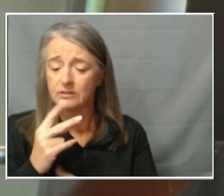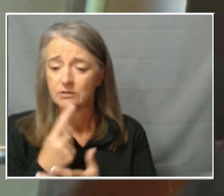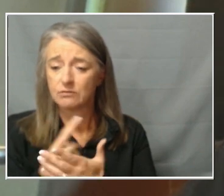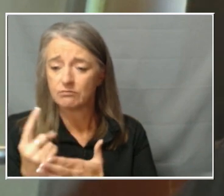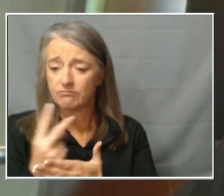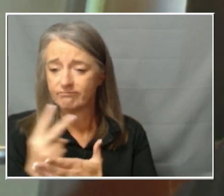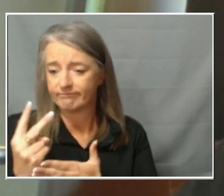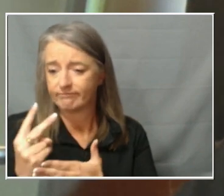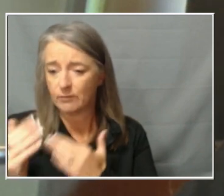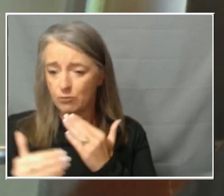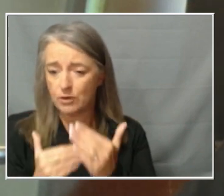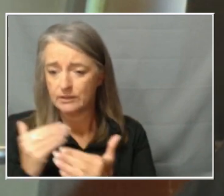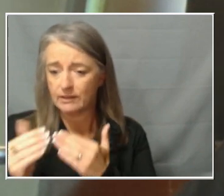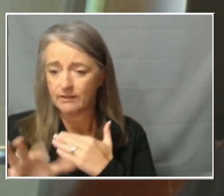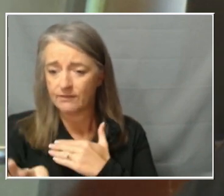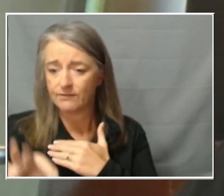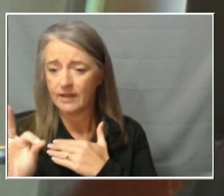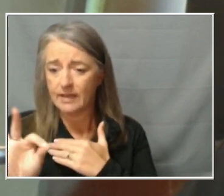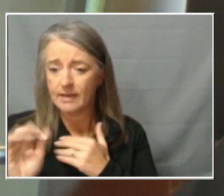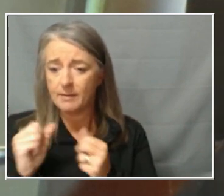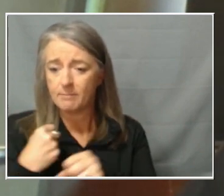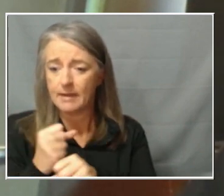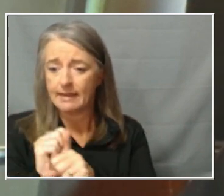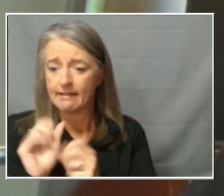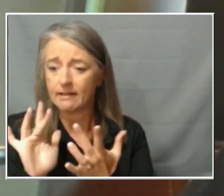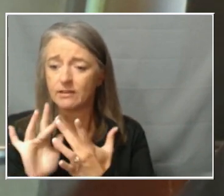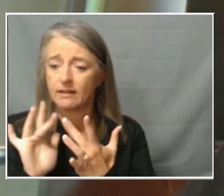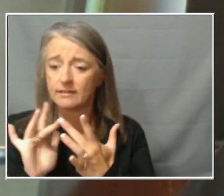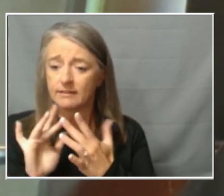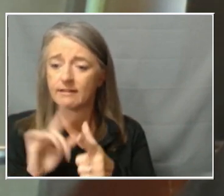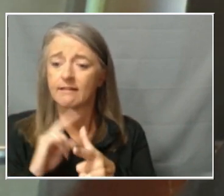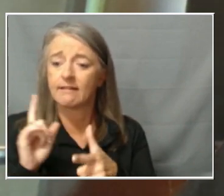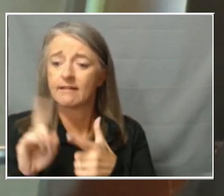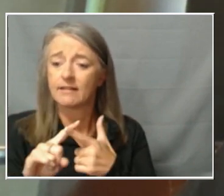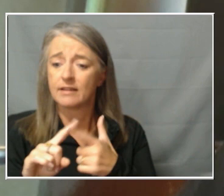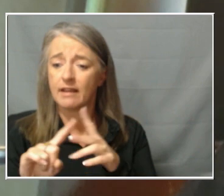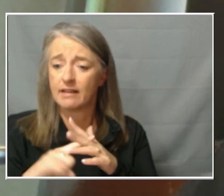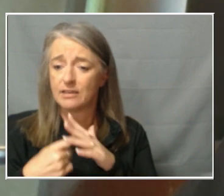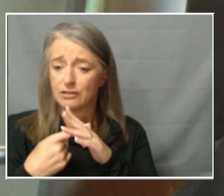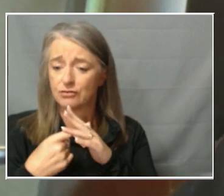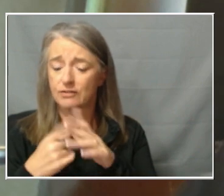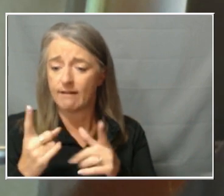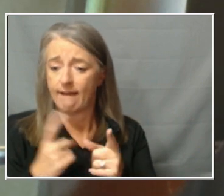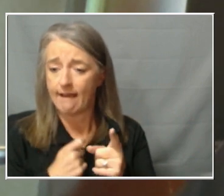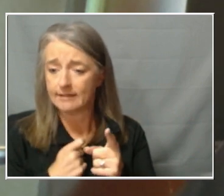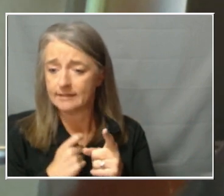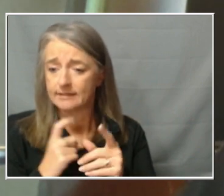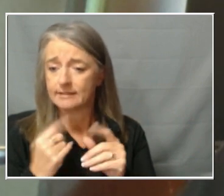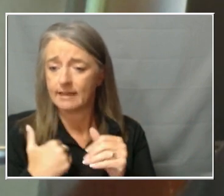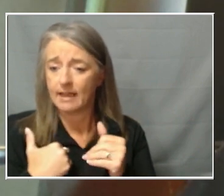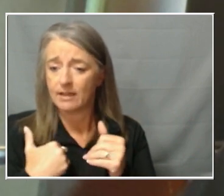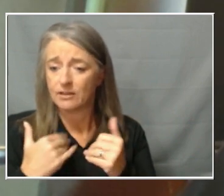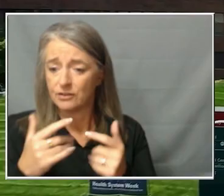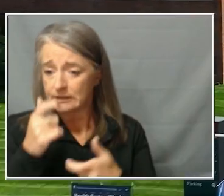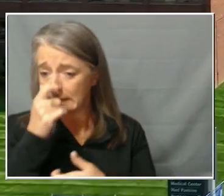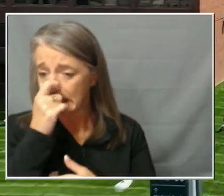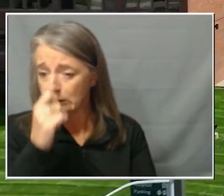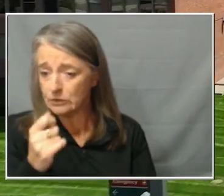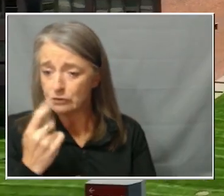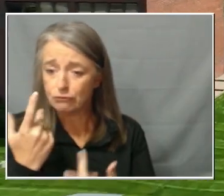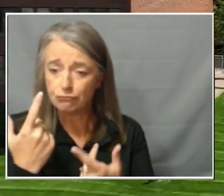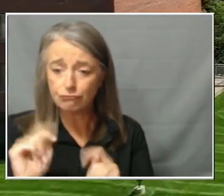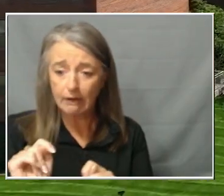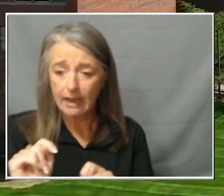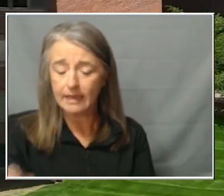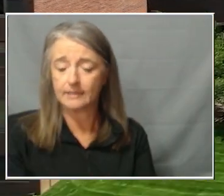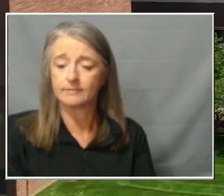process between finding them, making that contact, and then the initial ask of, hey, are you interested in giving this a shot? And